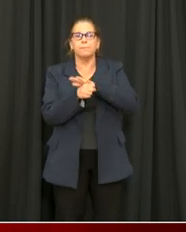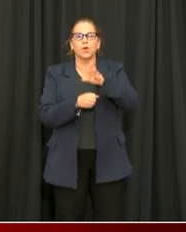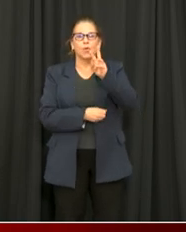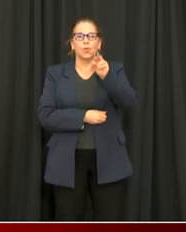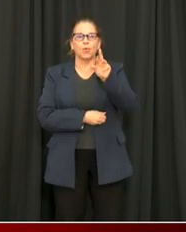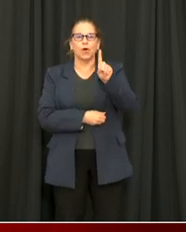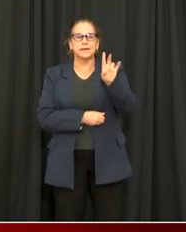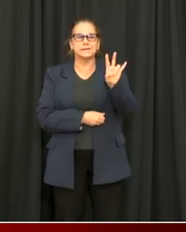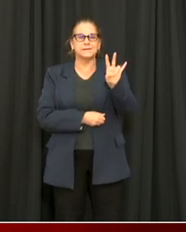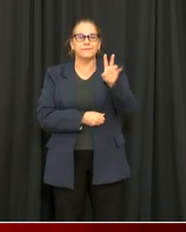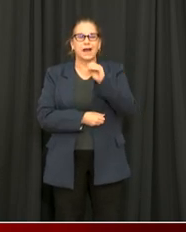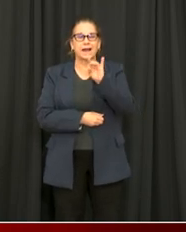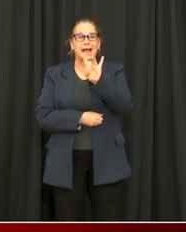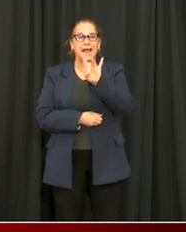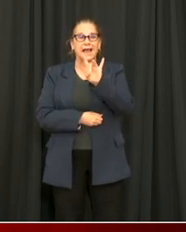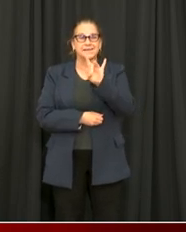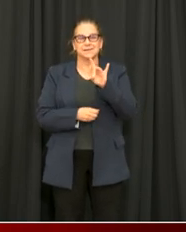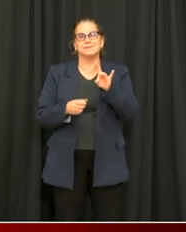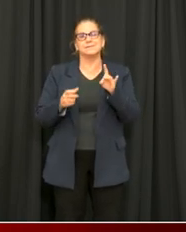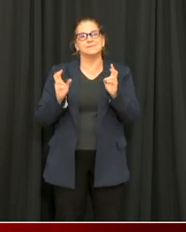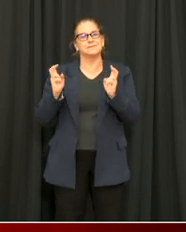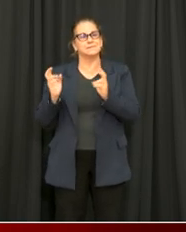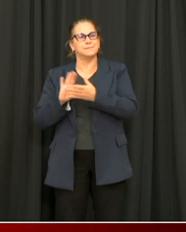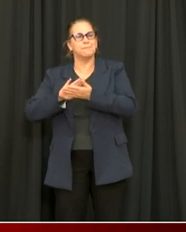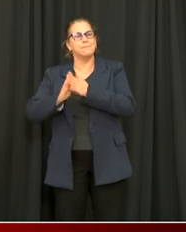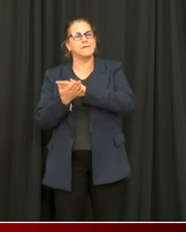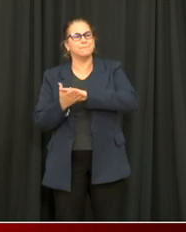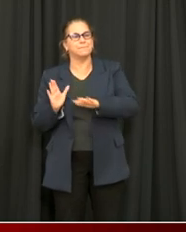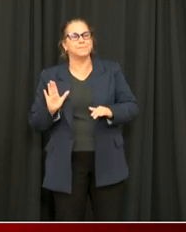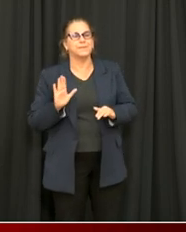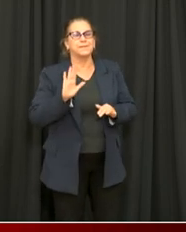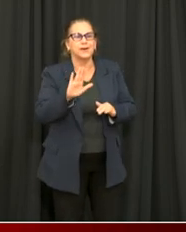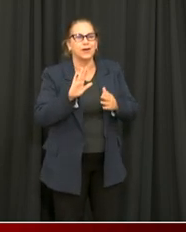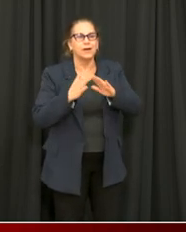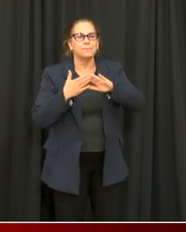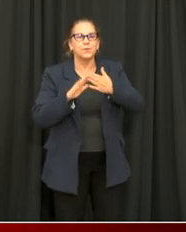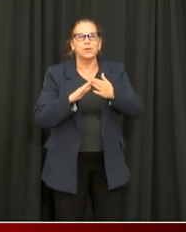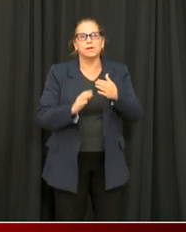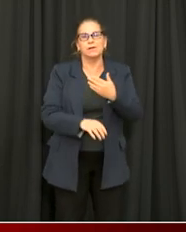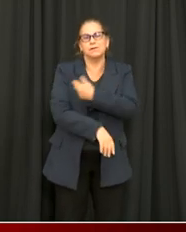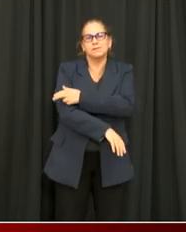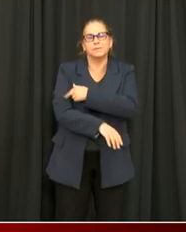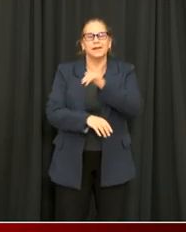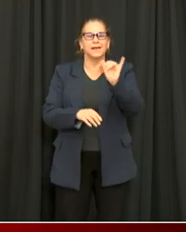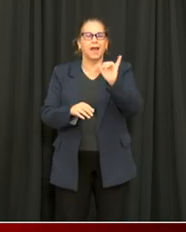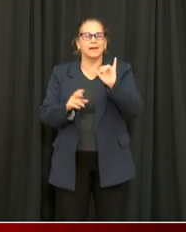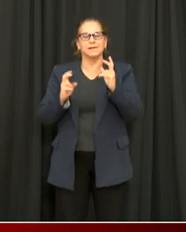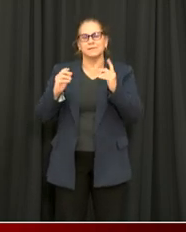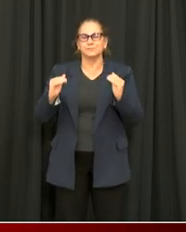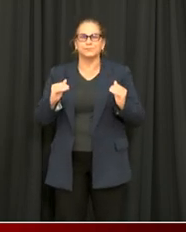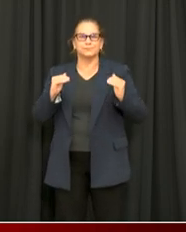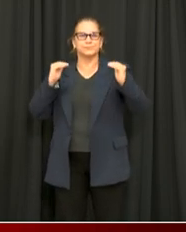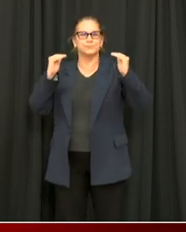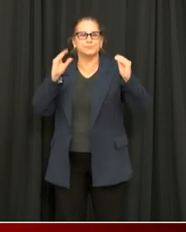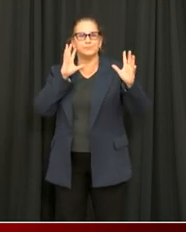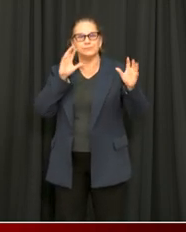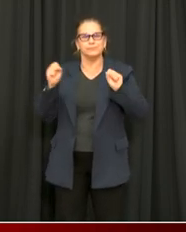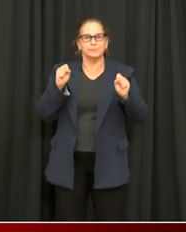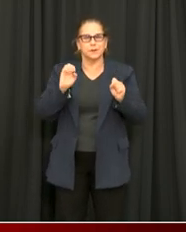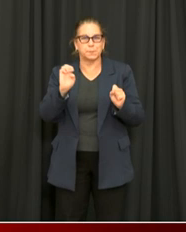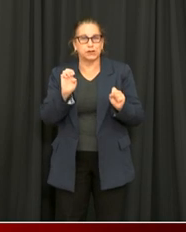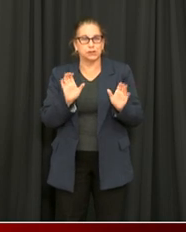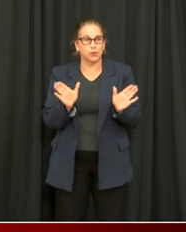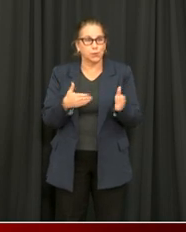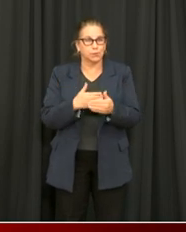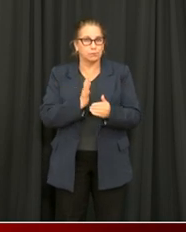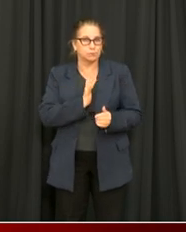community hospital, but has a more enhanced emergency room facility to be able to treat the vast majority of